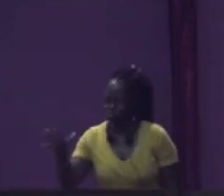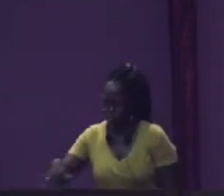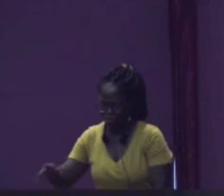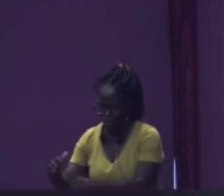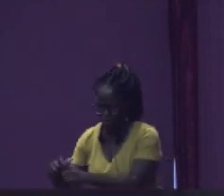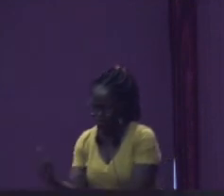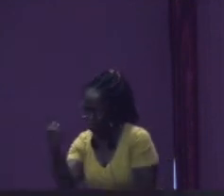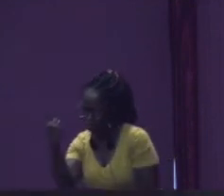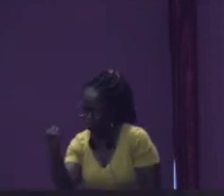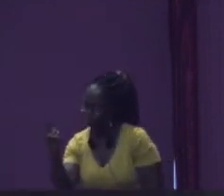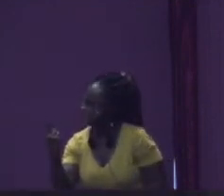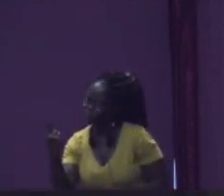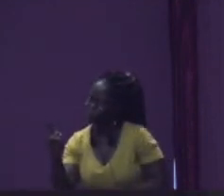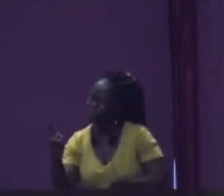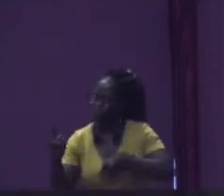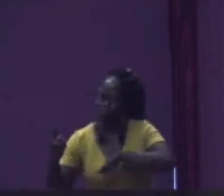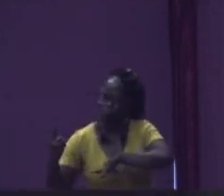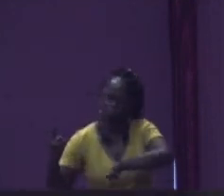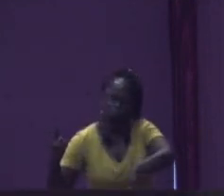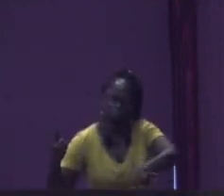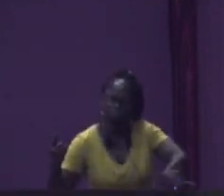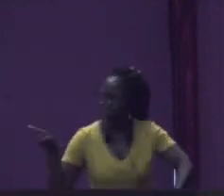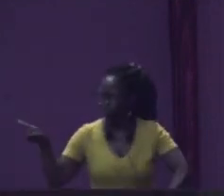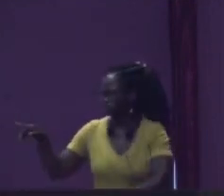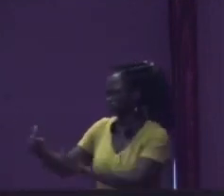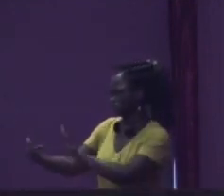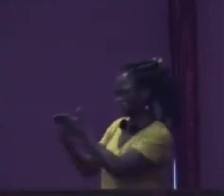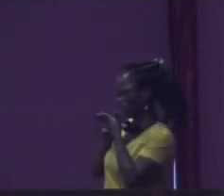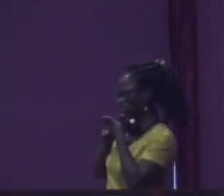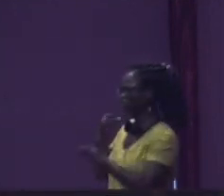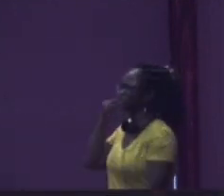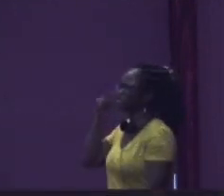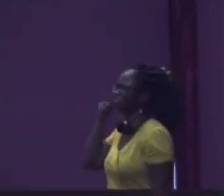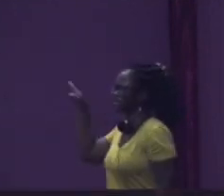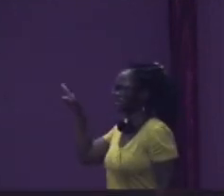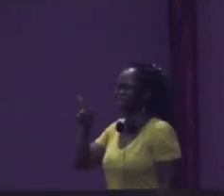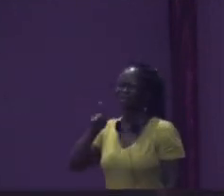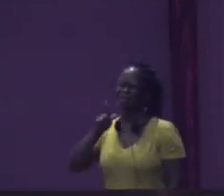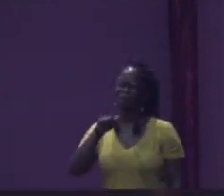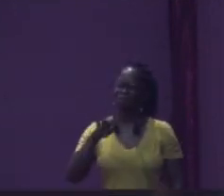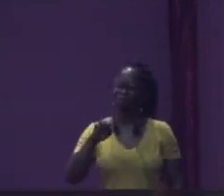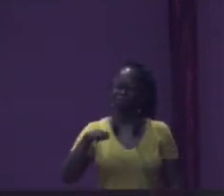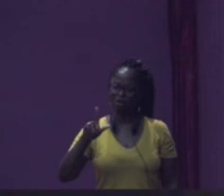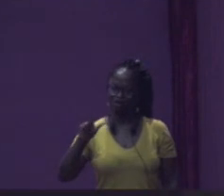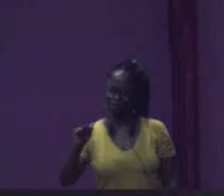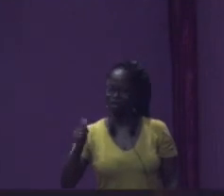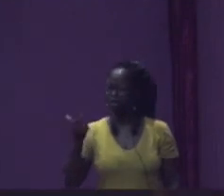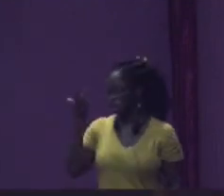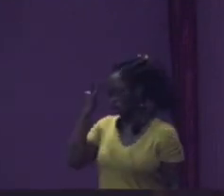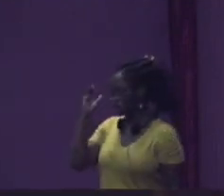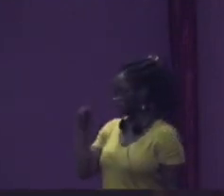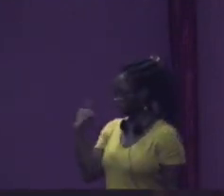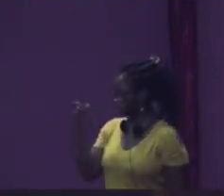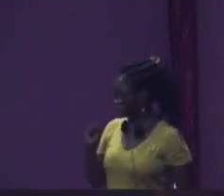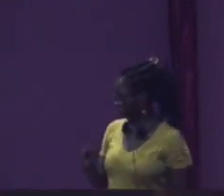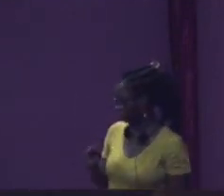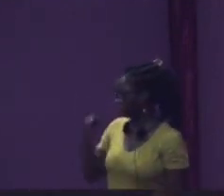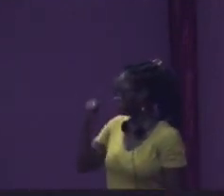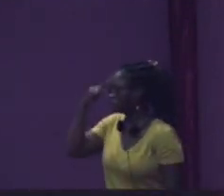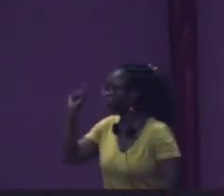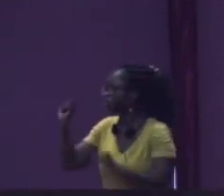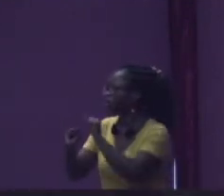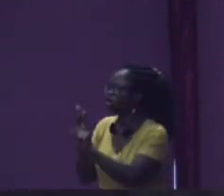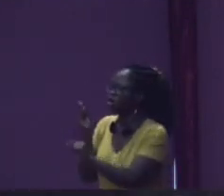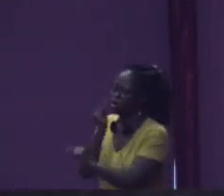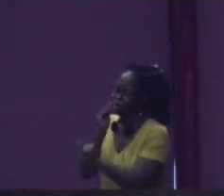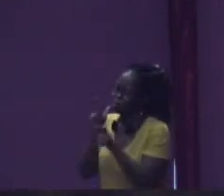você traz isso para a gente de modo bastante concreto, né, a partir dessa experiência na Guatemala. Eu acho que a gente também pode pensar, né, claro